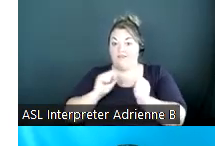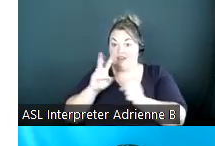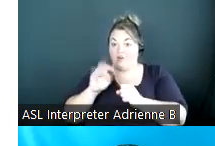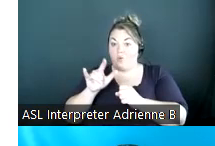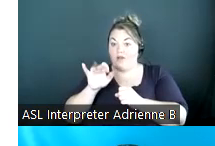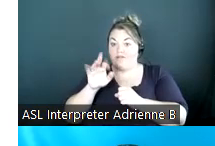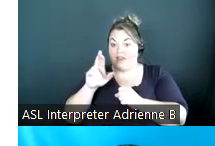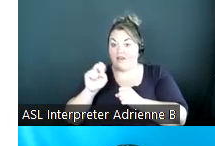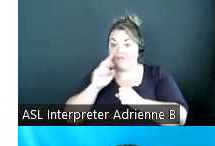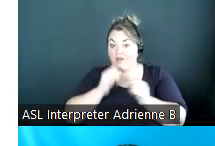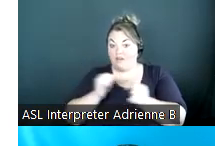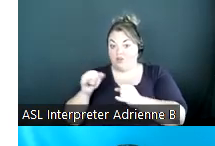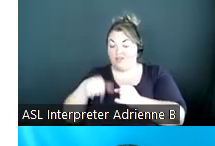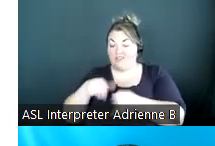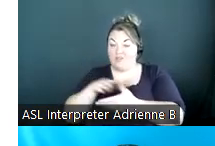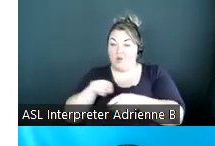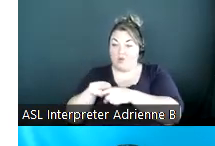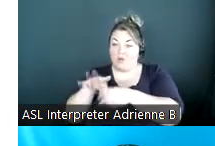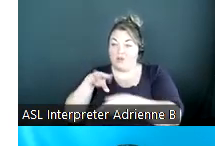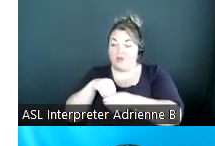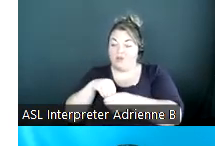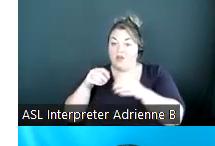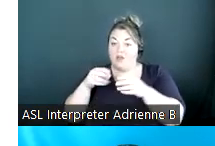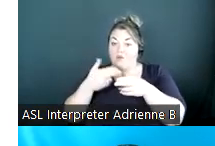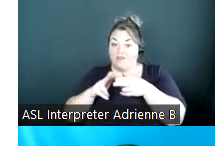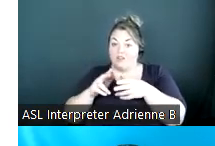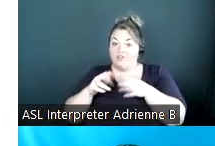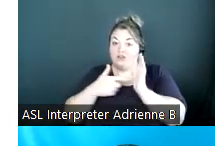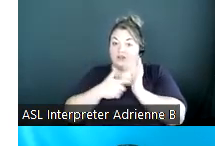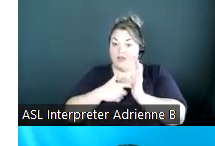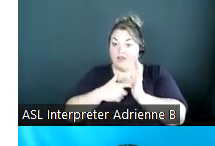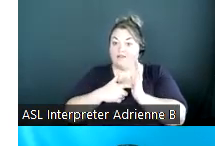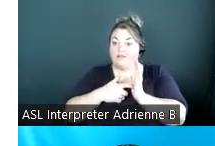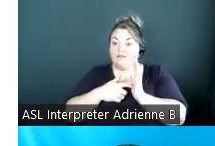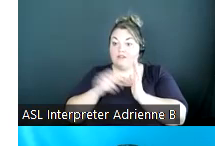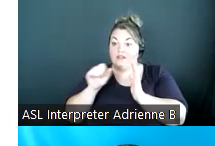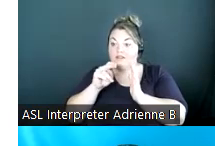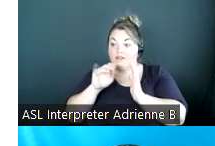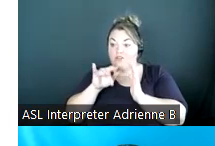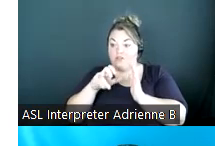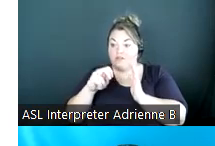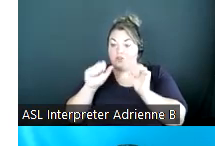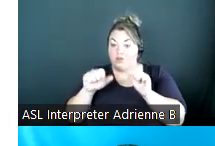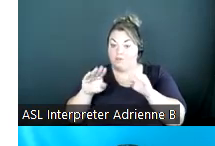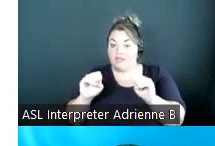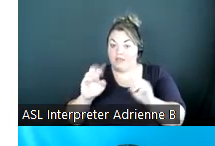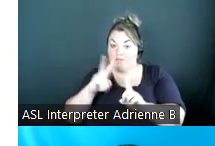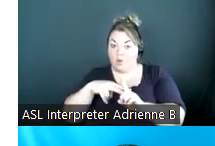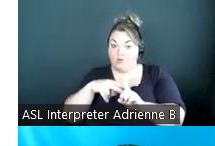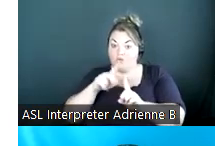This section also includes the provision that conditions may be imposed on a license if